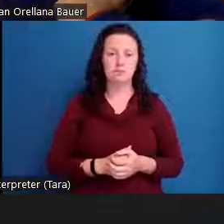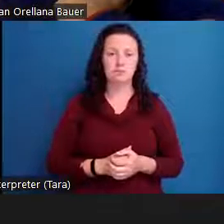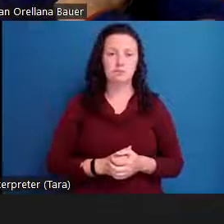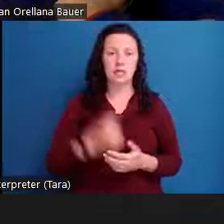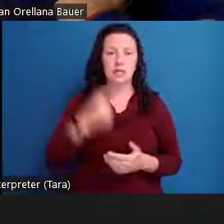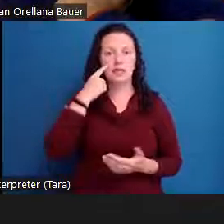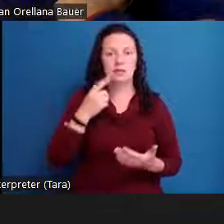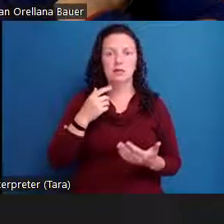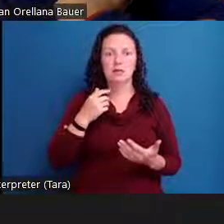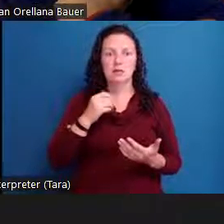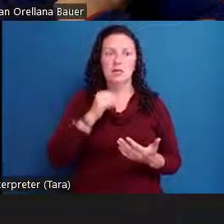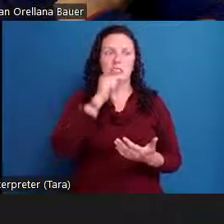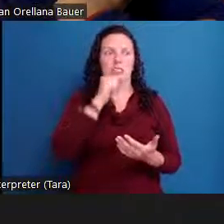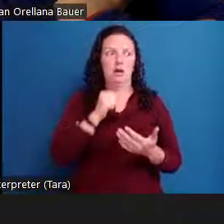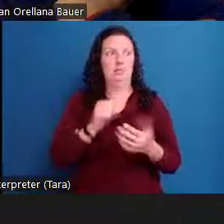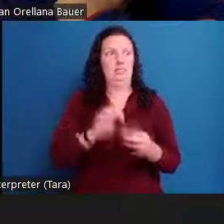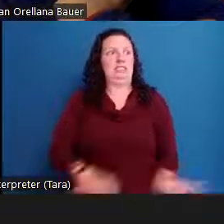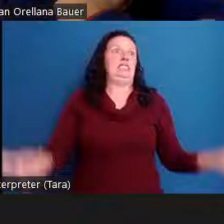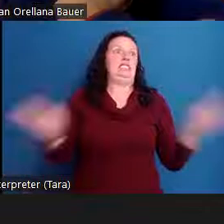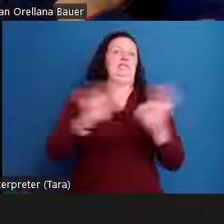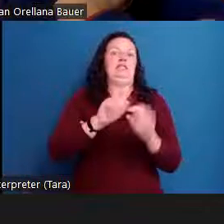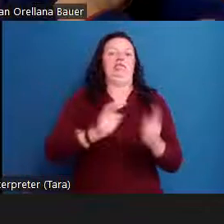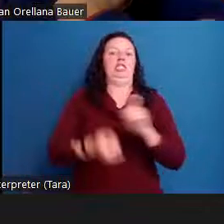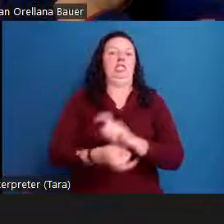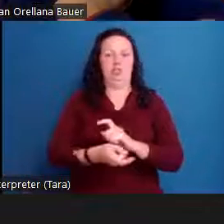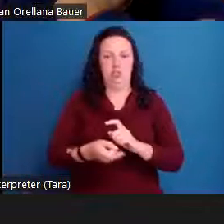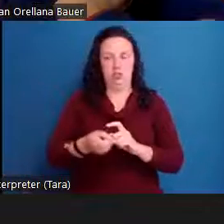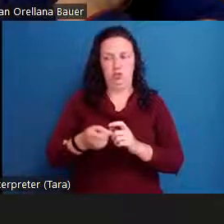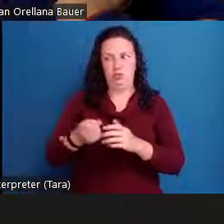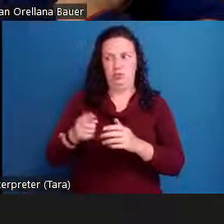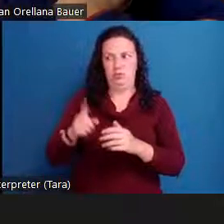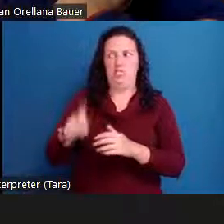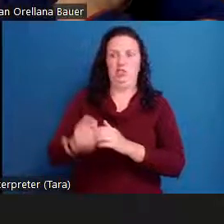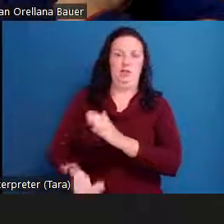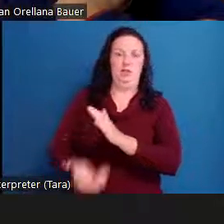it's a significant enough change to warrant amending the bylaws.